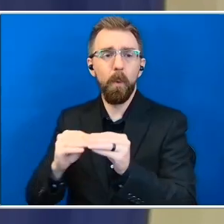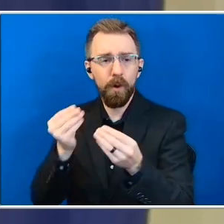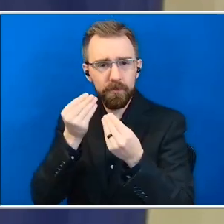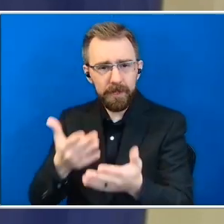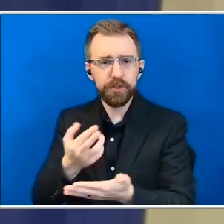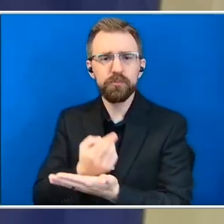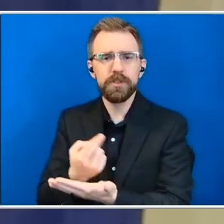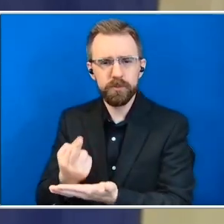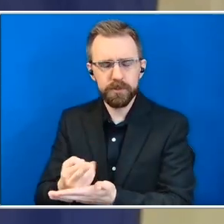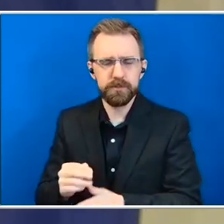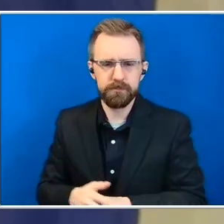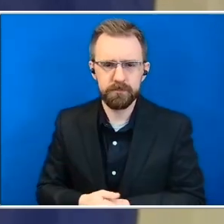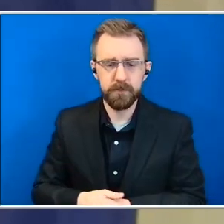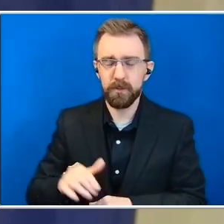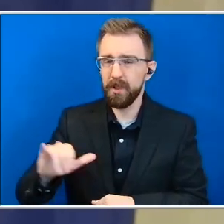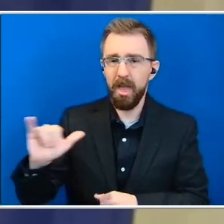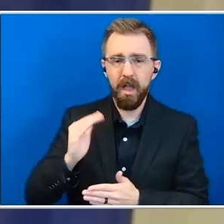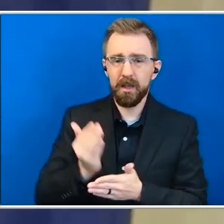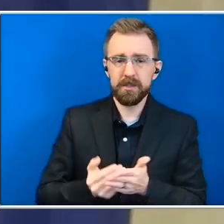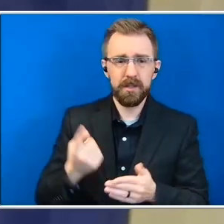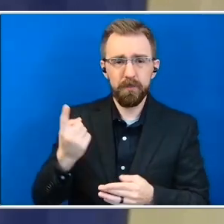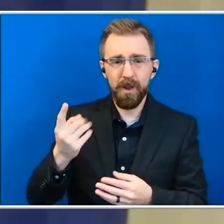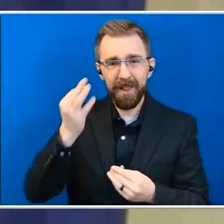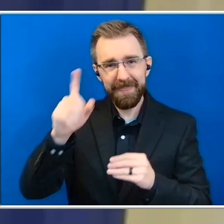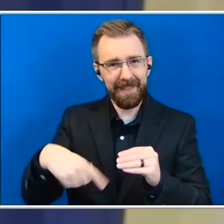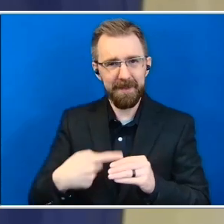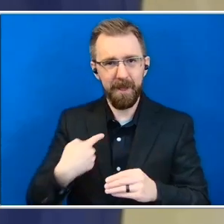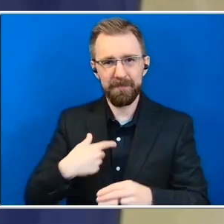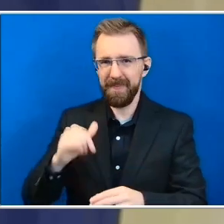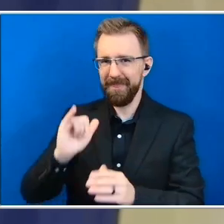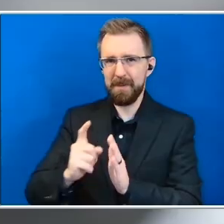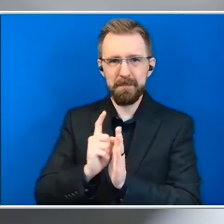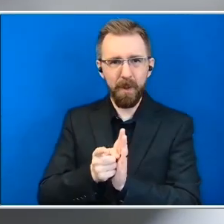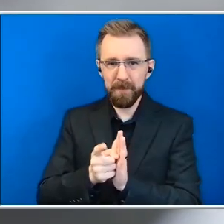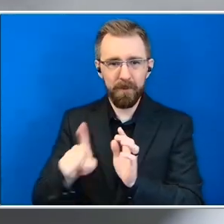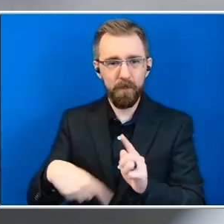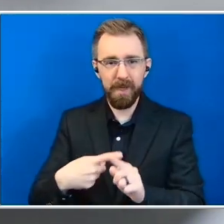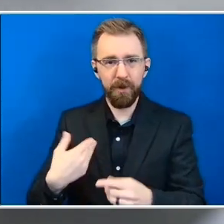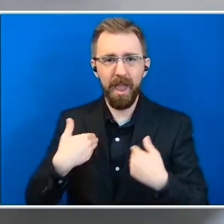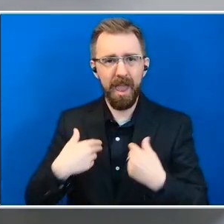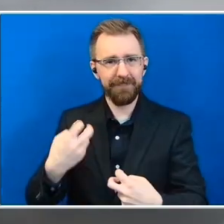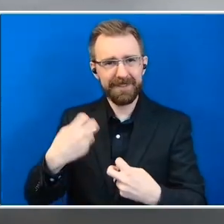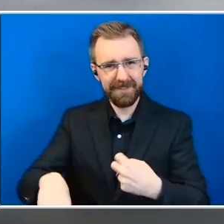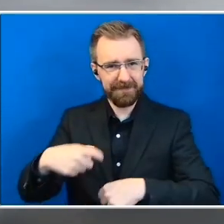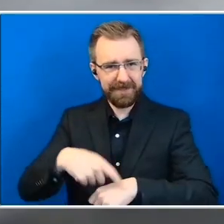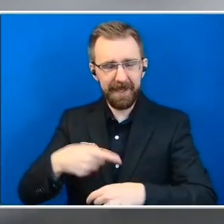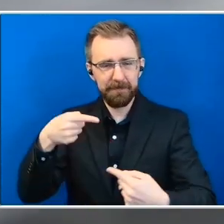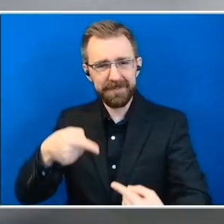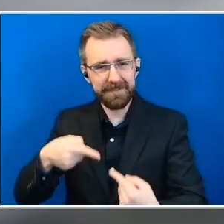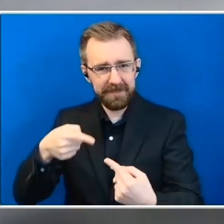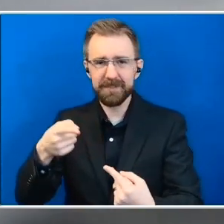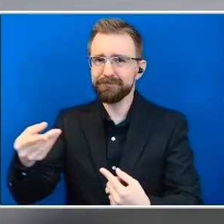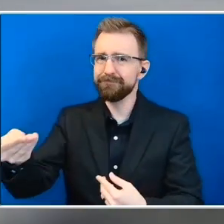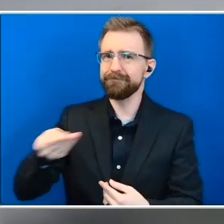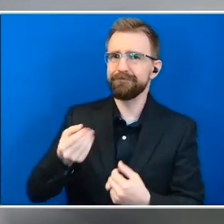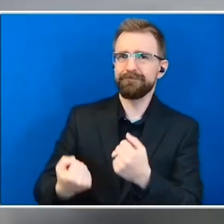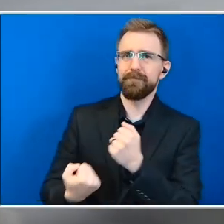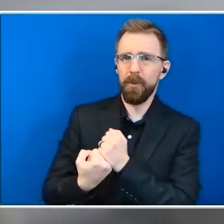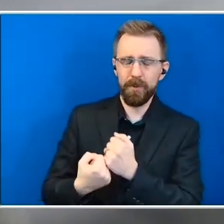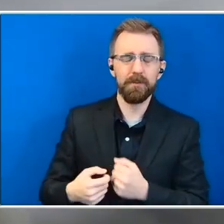like someone thinking about me at that time when I'm having a difficult time. He says the support and guidance at his fingertips